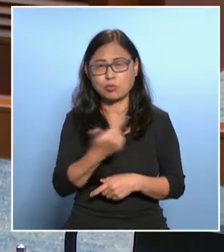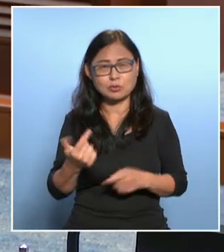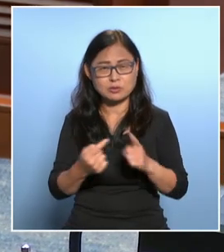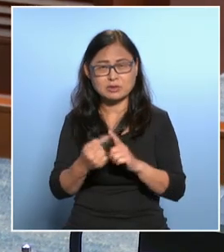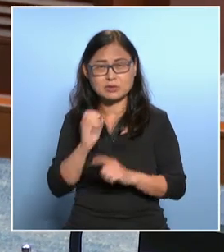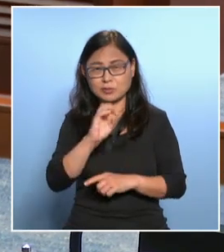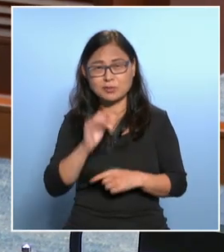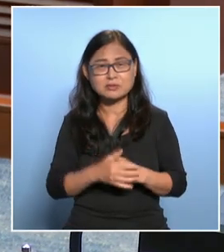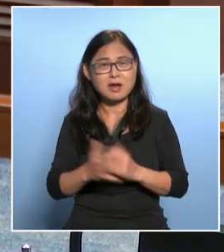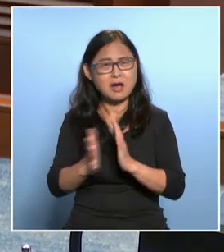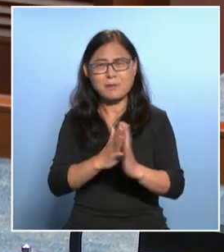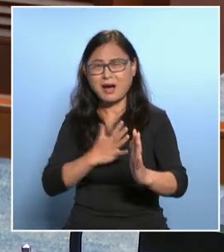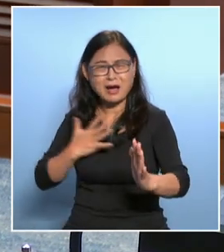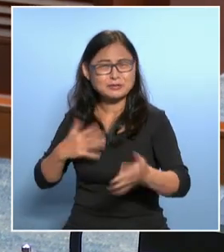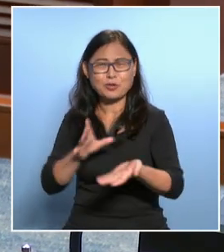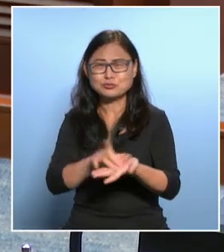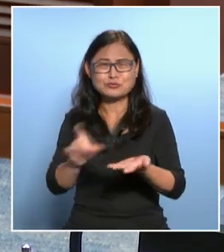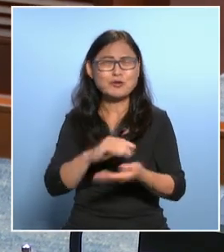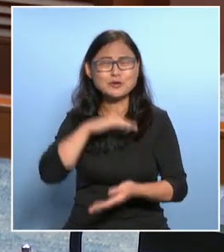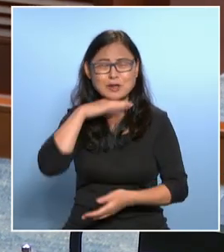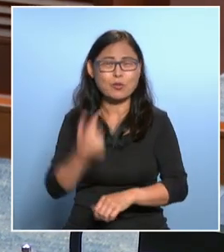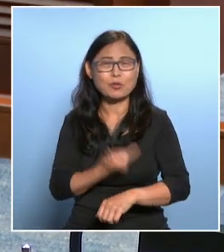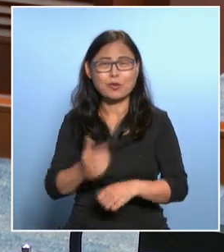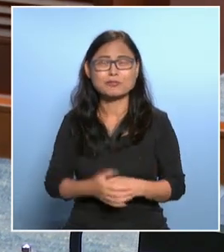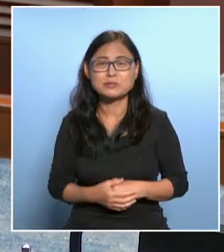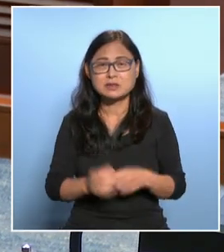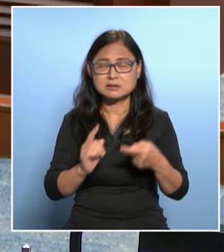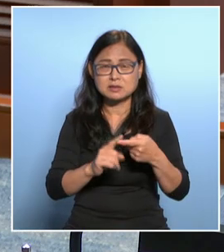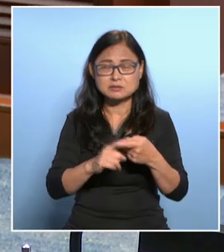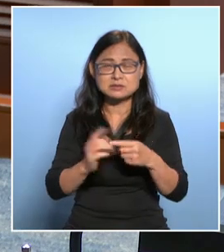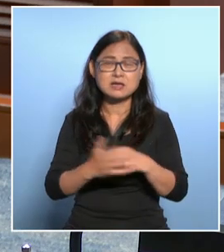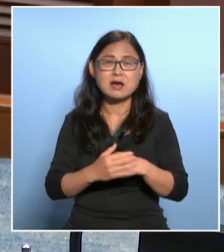may not go to public clinics after all.